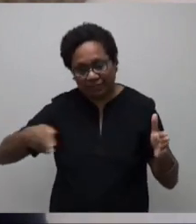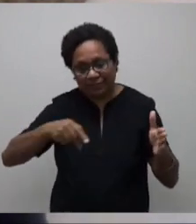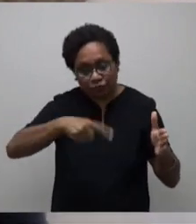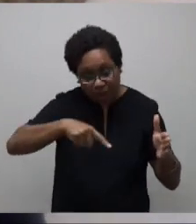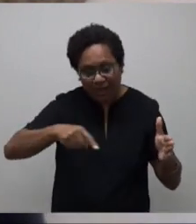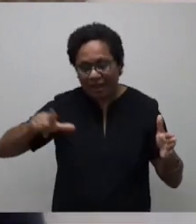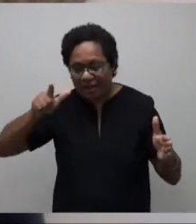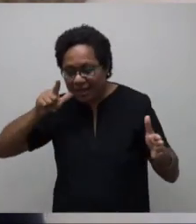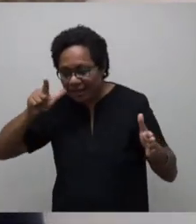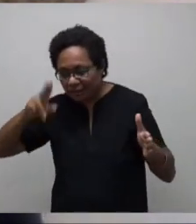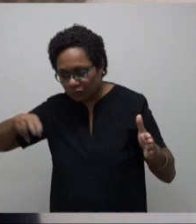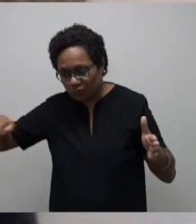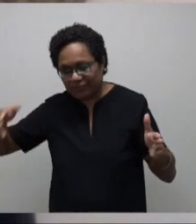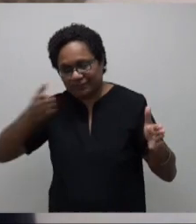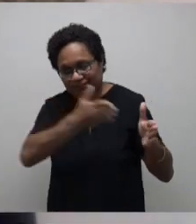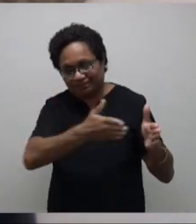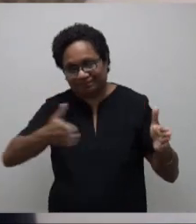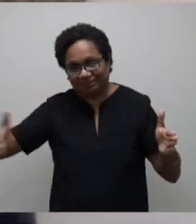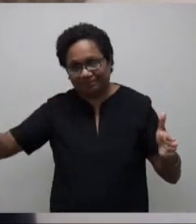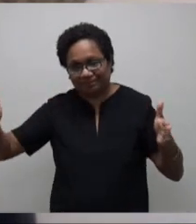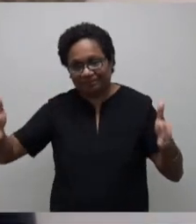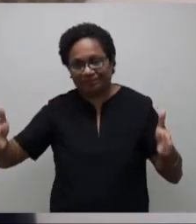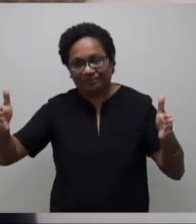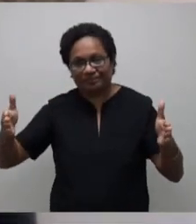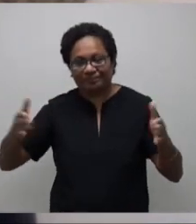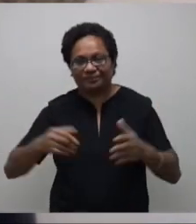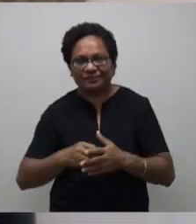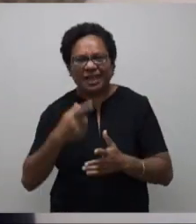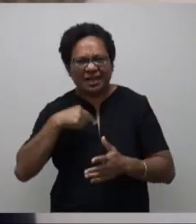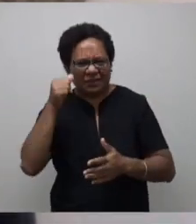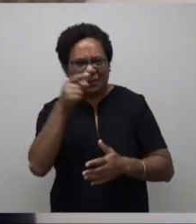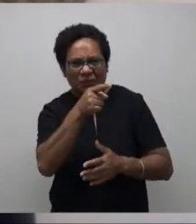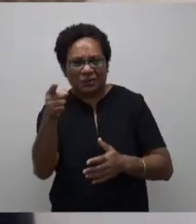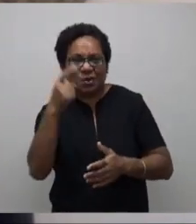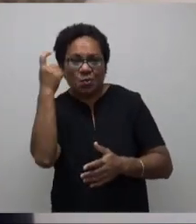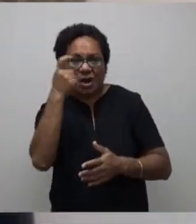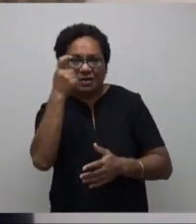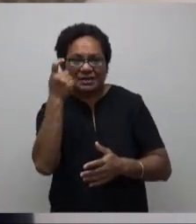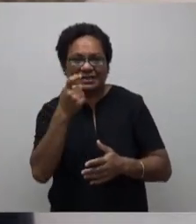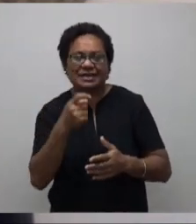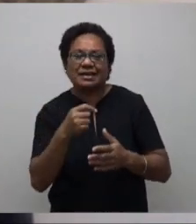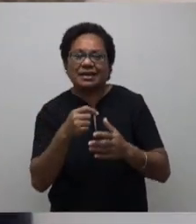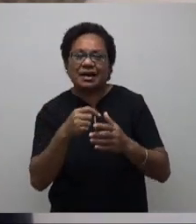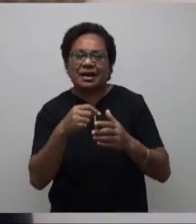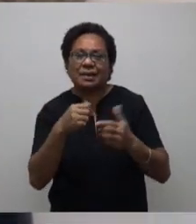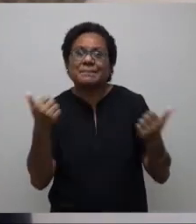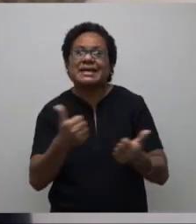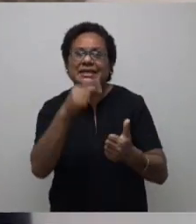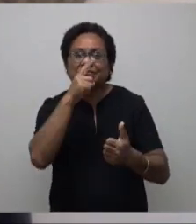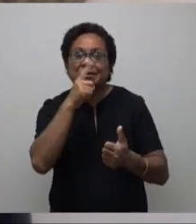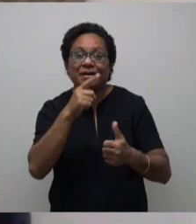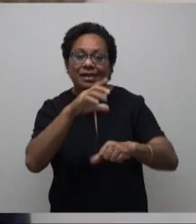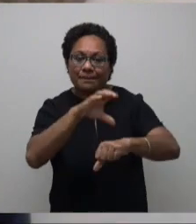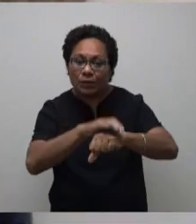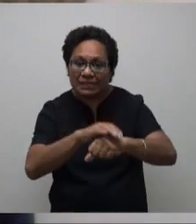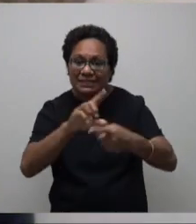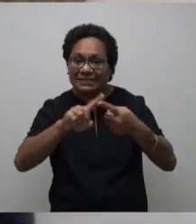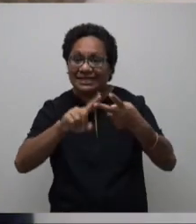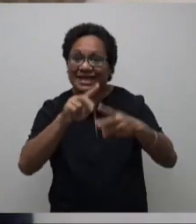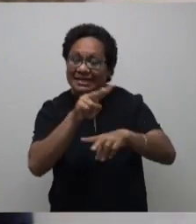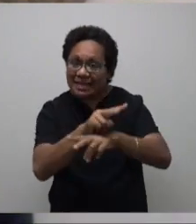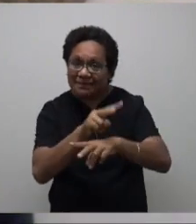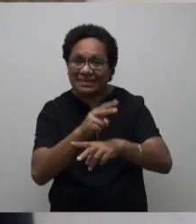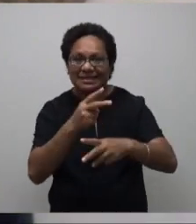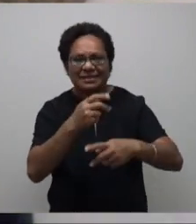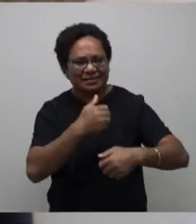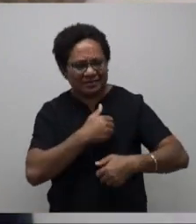I would just like to say that I know that there is concern about the number of frontliners, especially frontline healthcare workers, that have